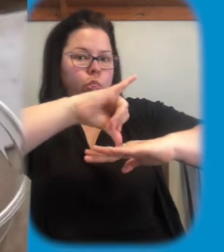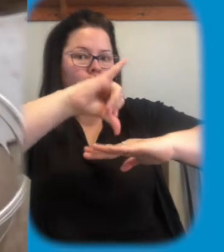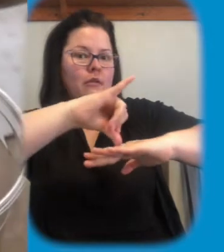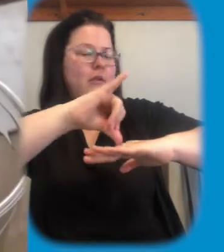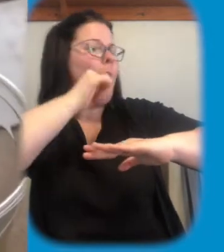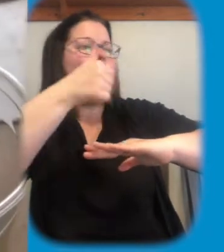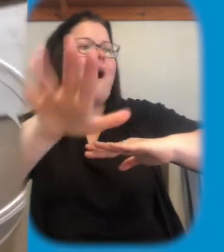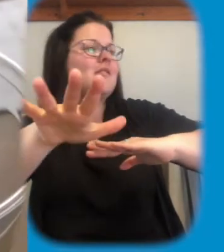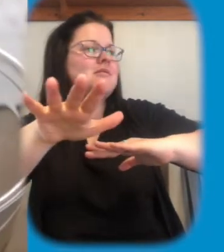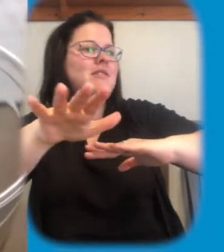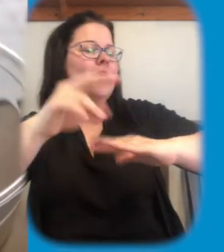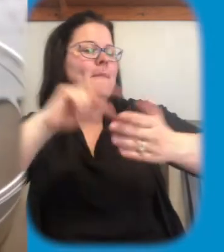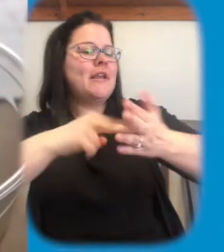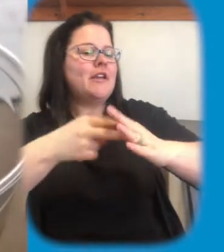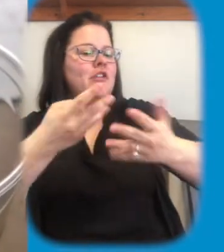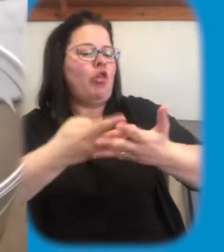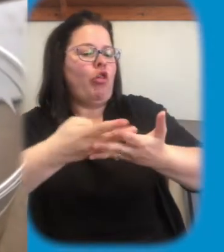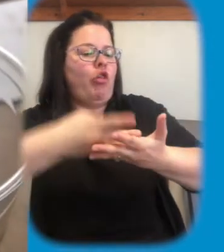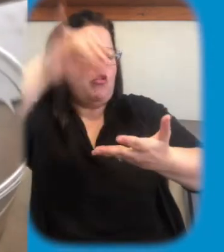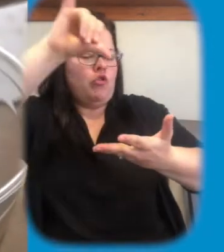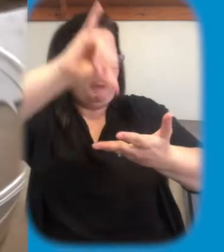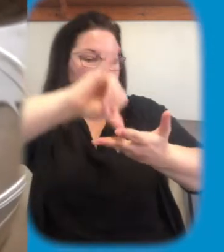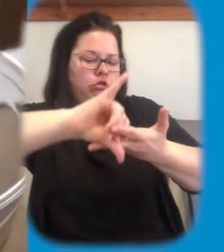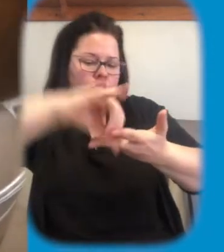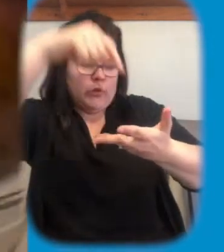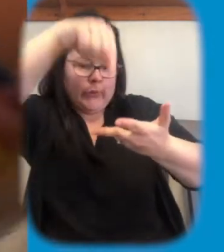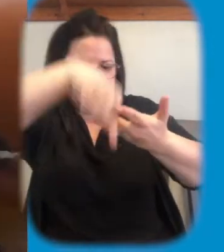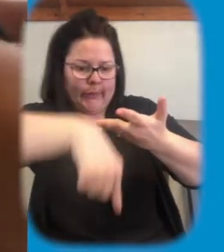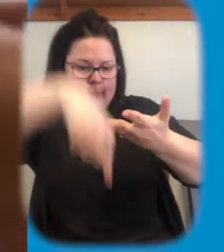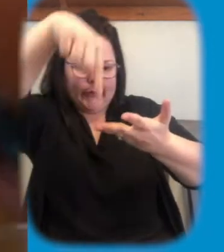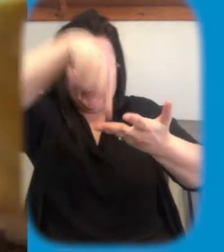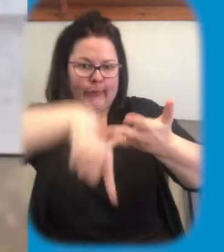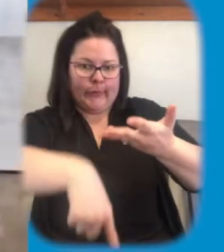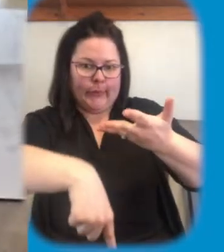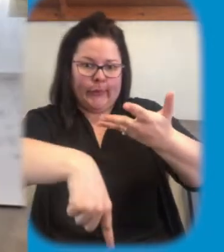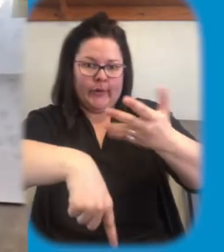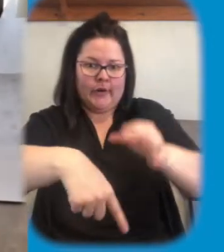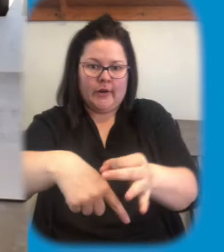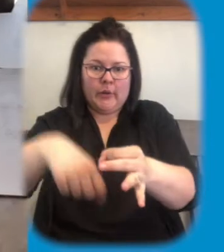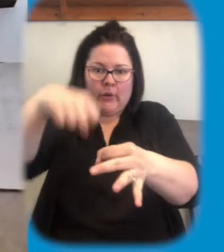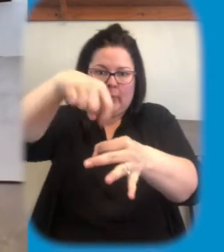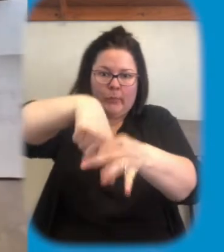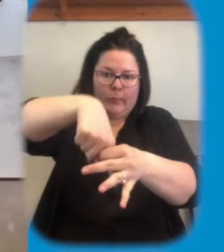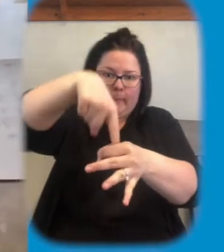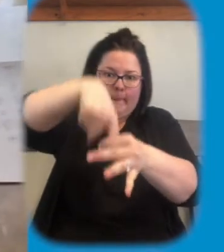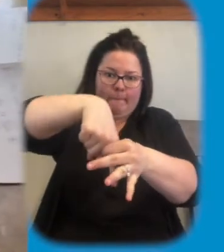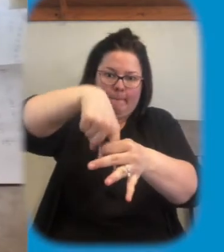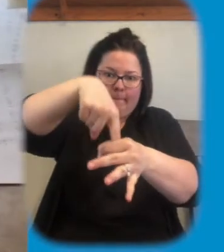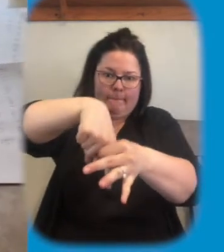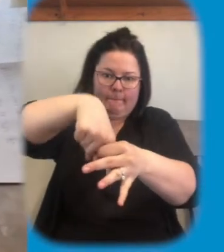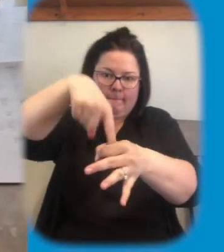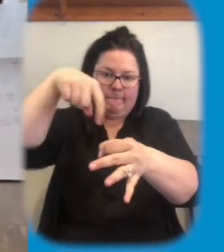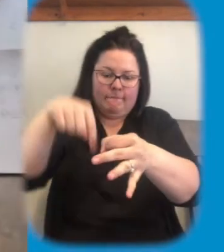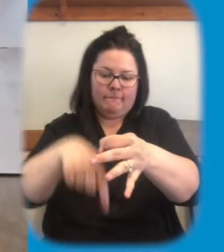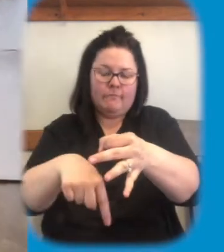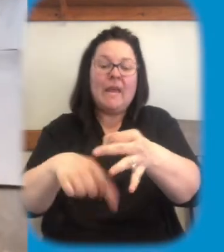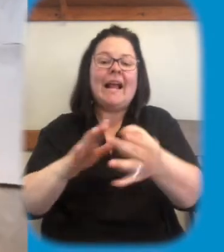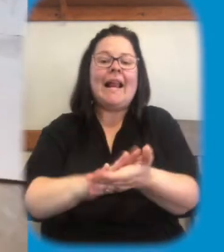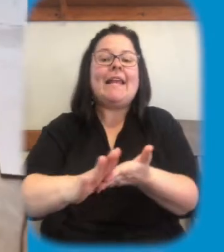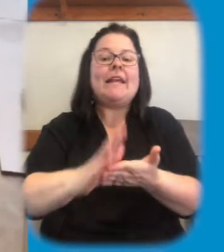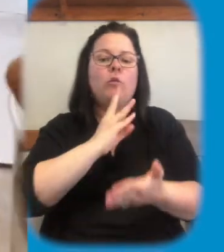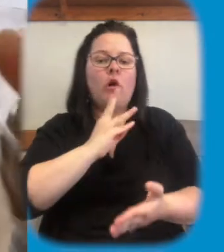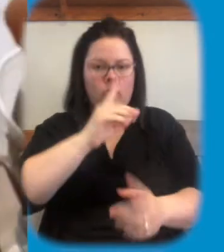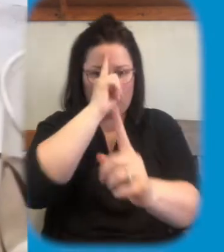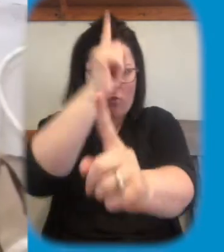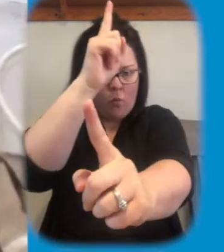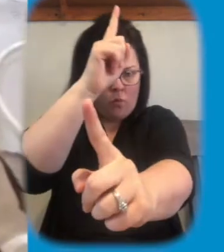tip, come through the end, and come out clean. All right, so you made one out of natural materials. You made one out of